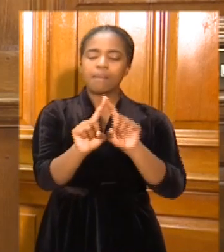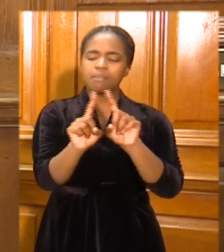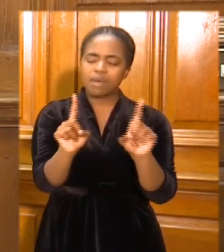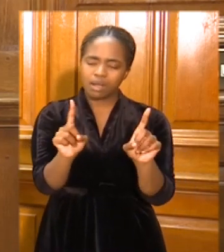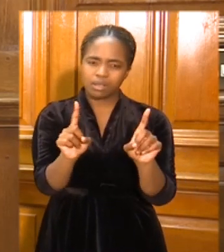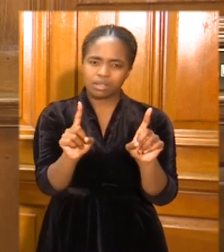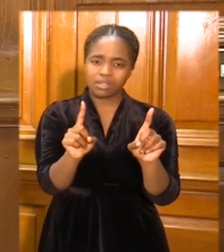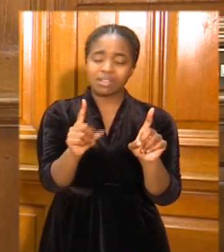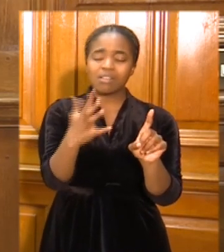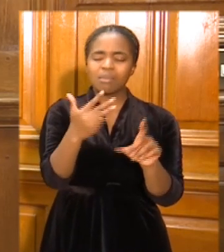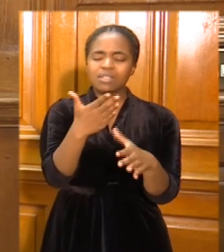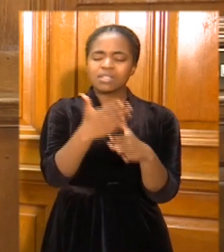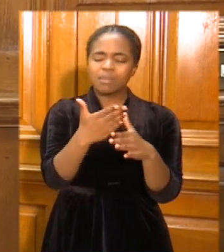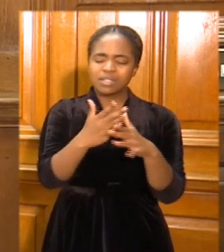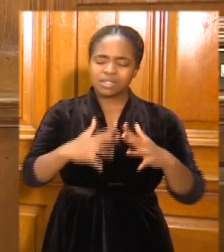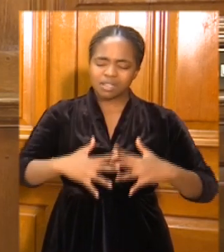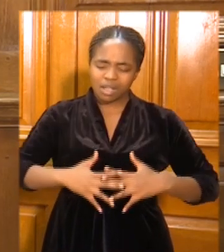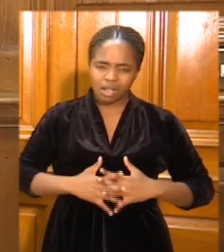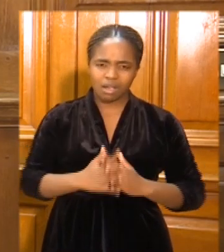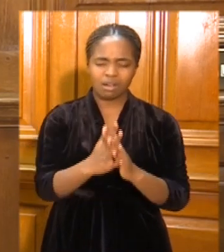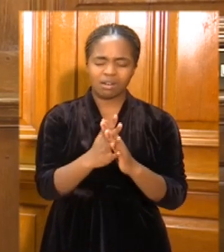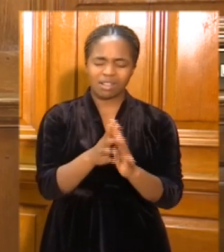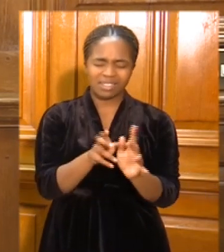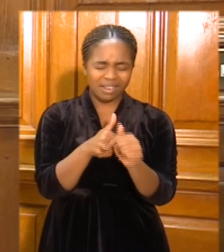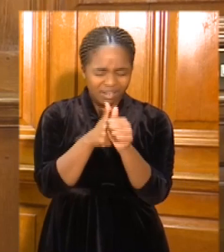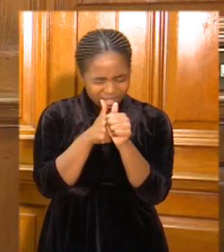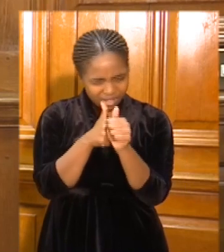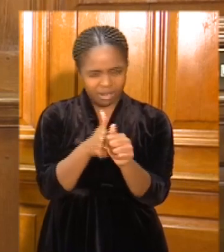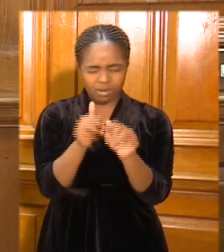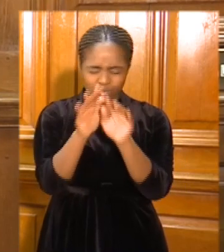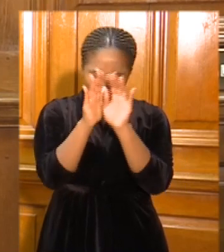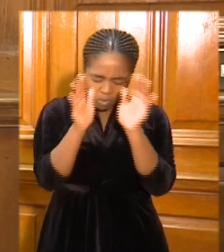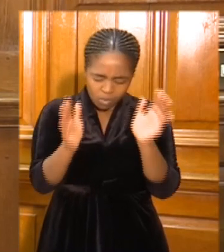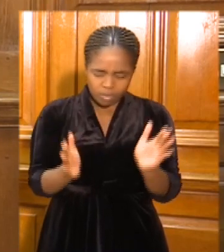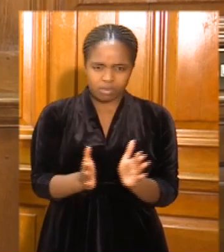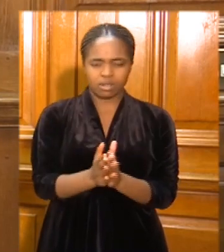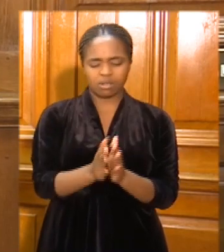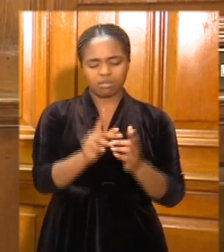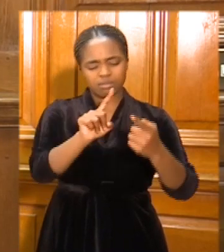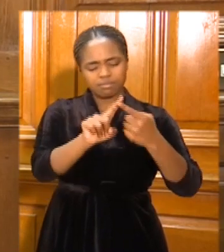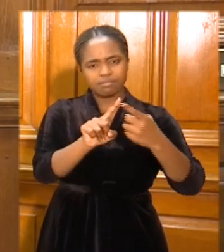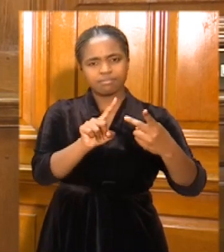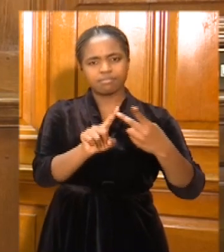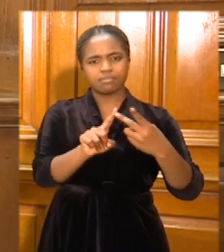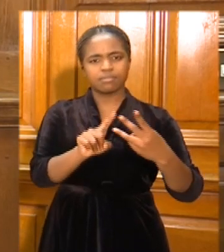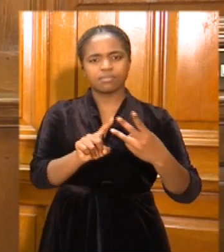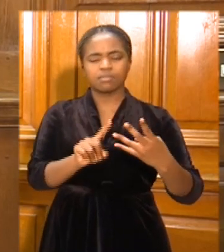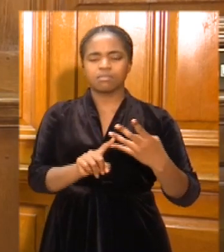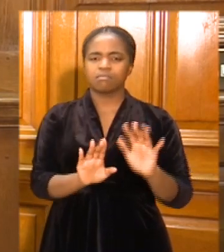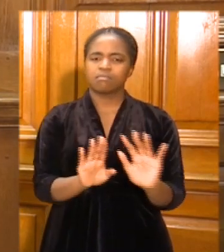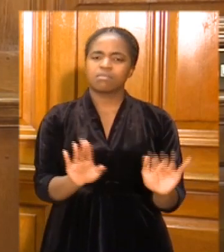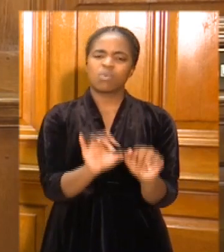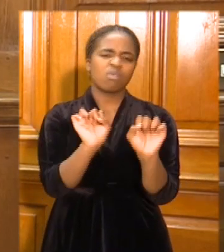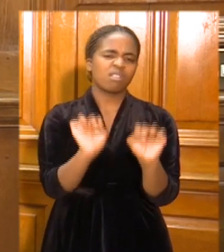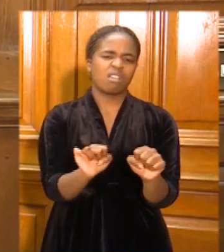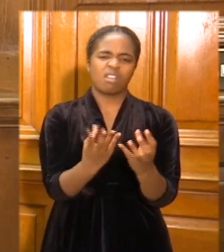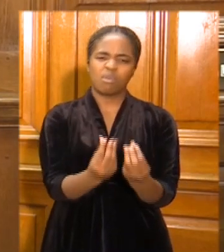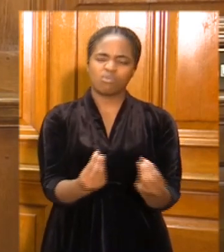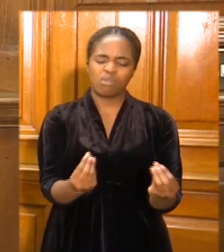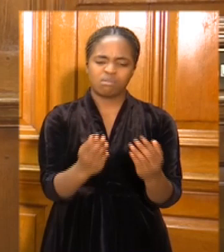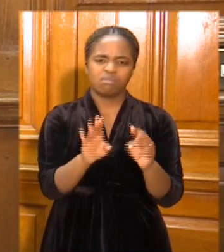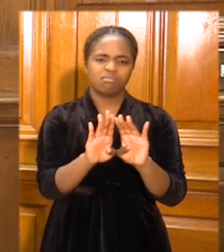together, if we diligently follow all the precautions and protocols, we'll be able to keep